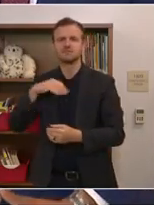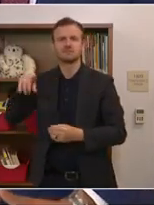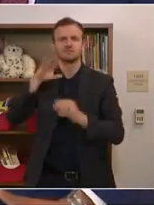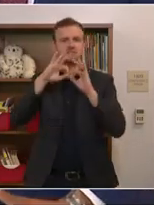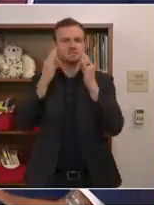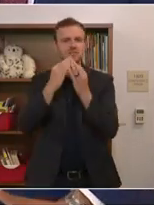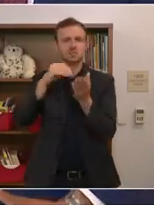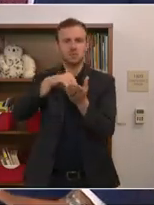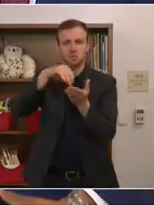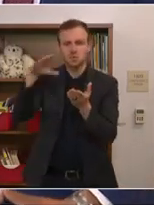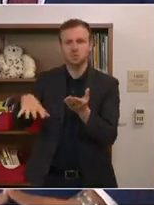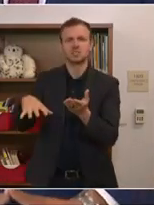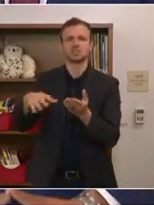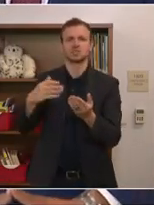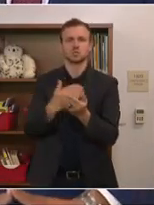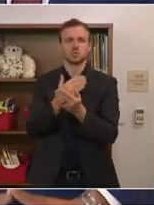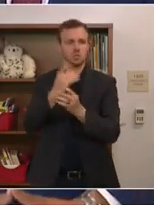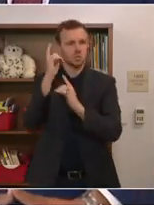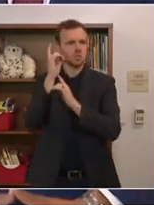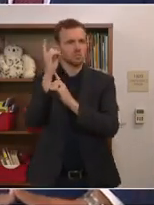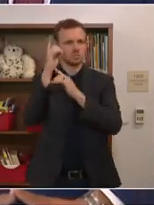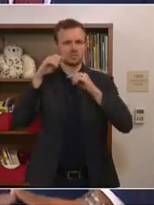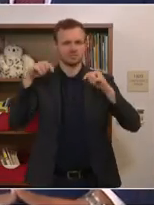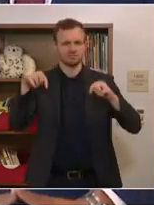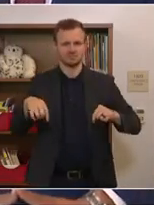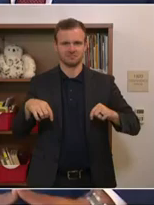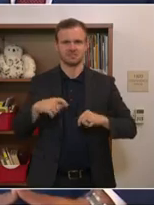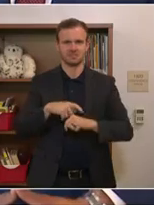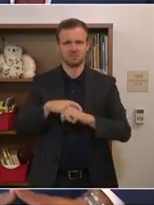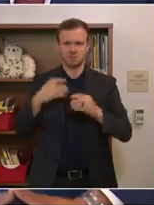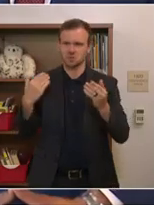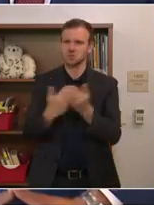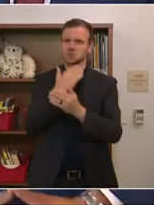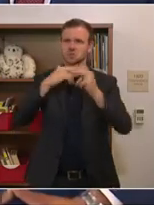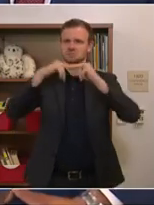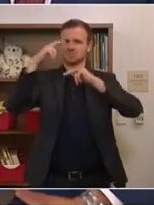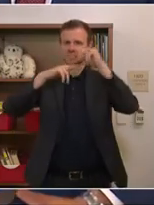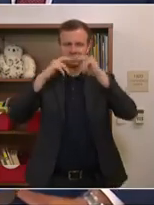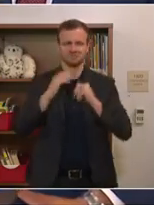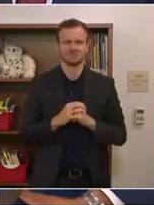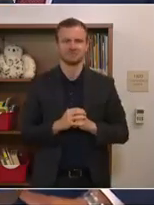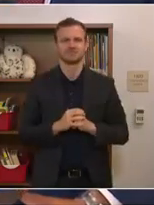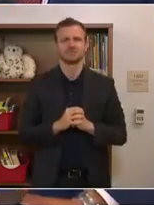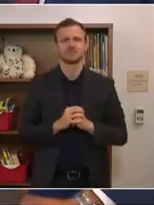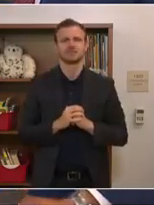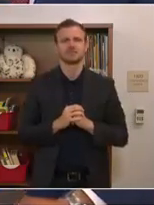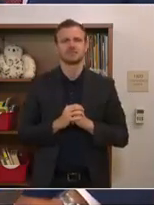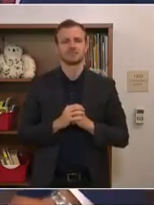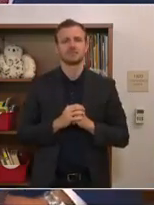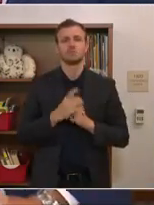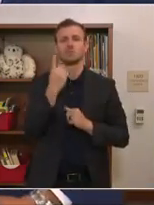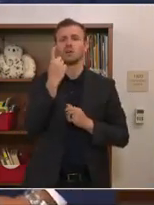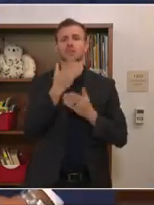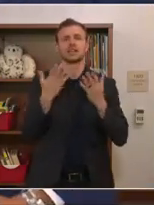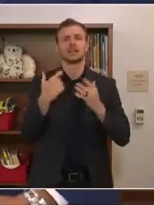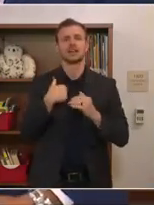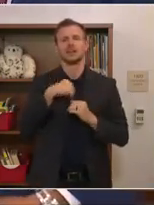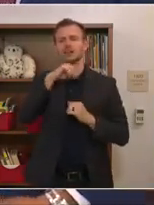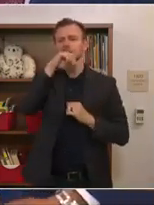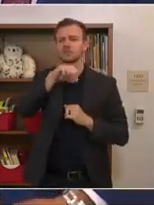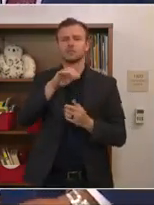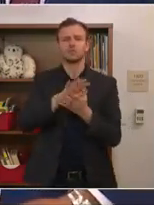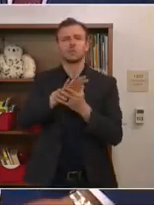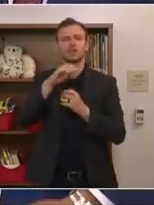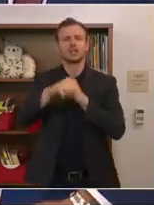new chapter, a new modernized facility. And one of my favorite things to do as we start the school year is I get to celebrate